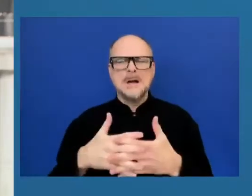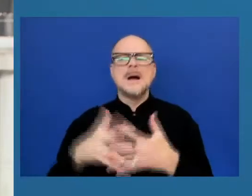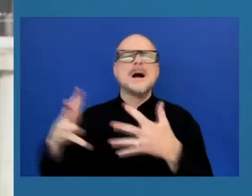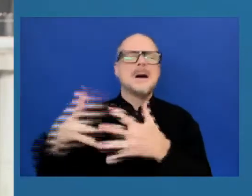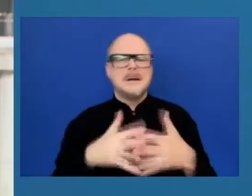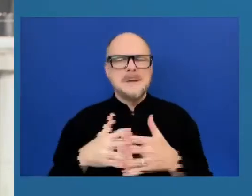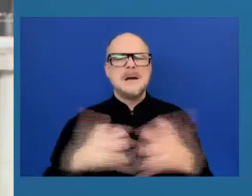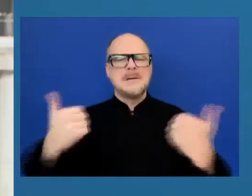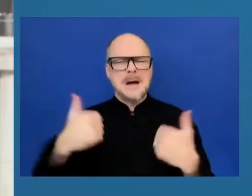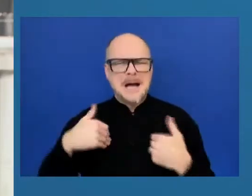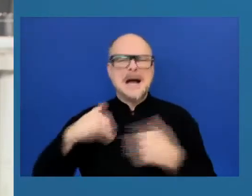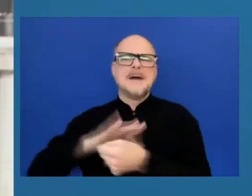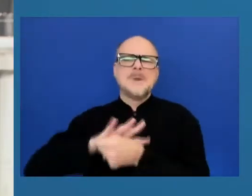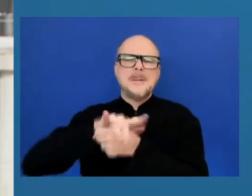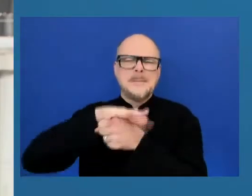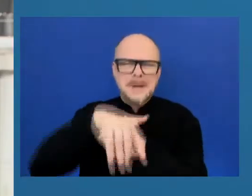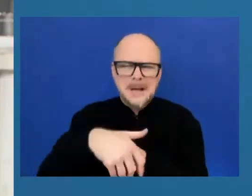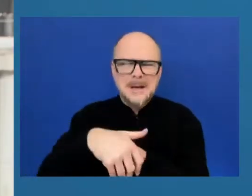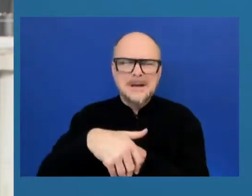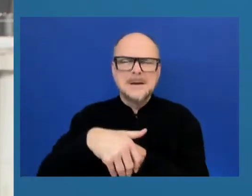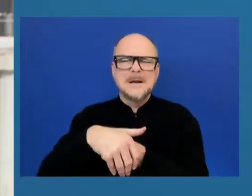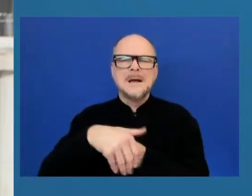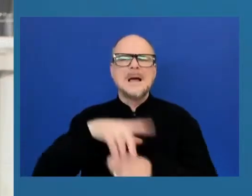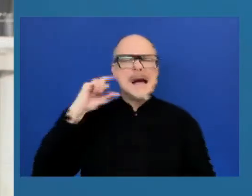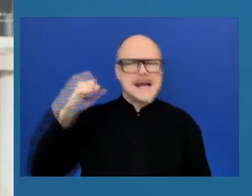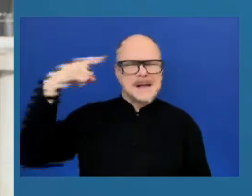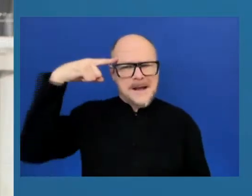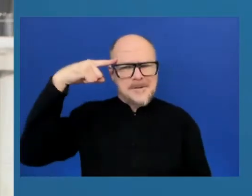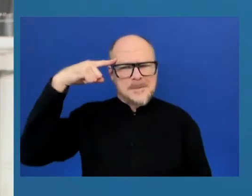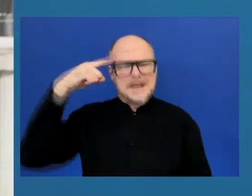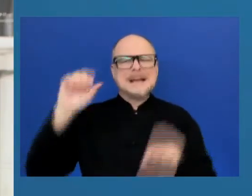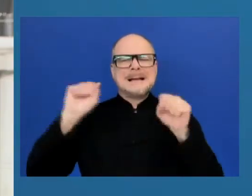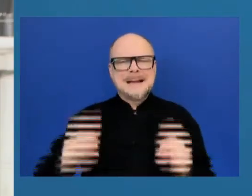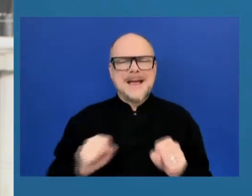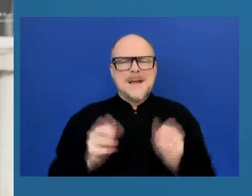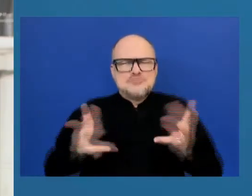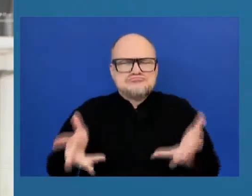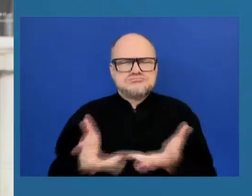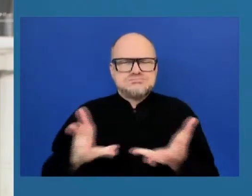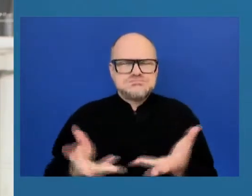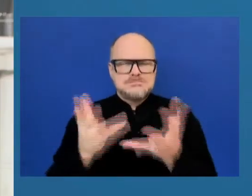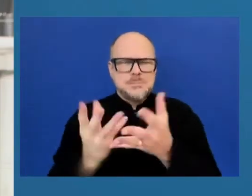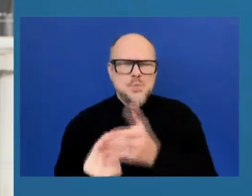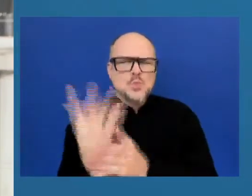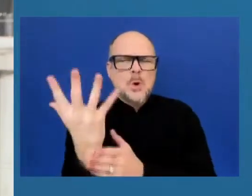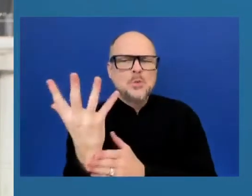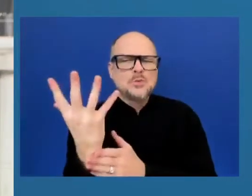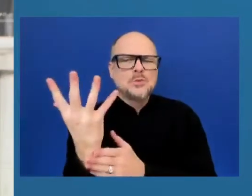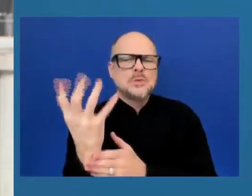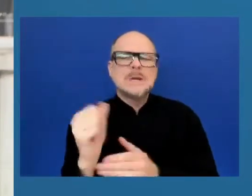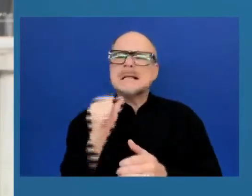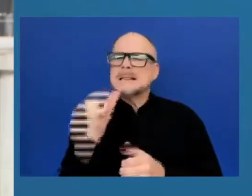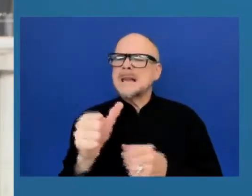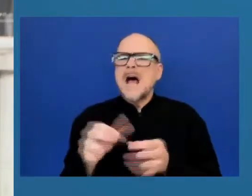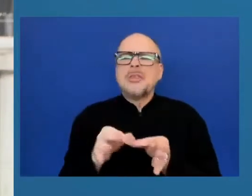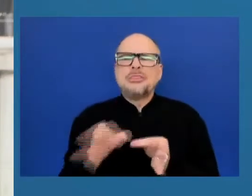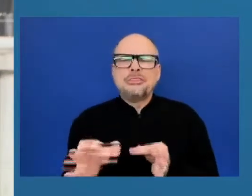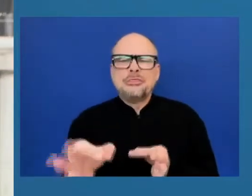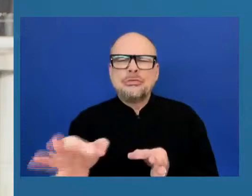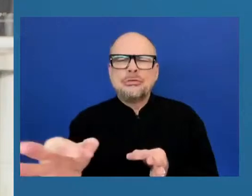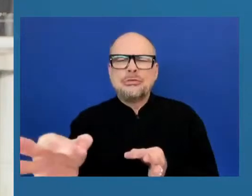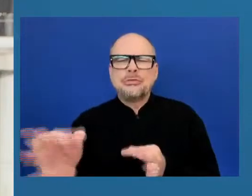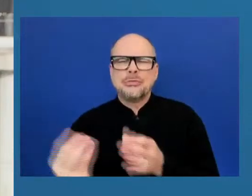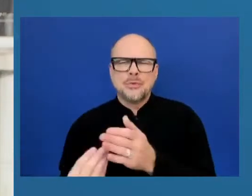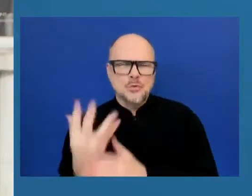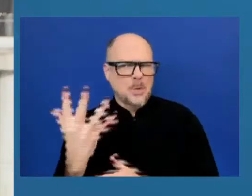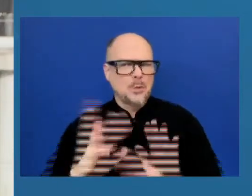We find ways where government can drive growth instead of delaying it. And as I've said from the very beginning, we need a